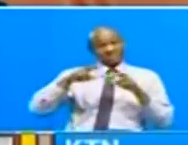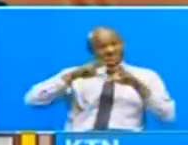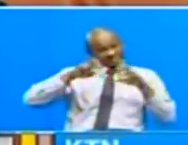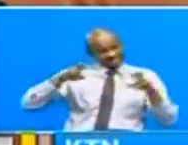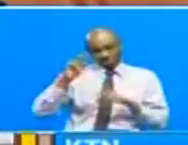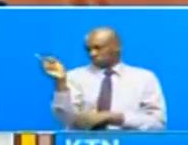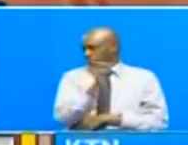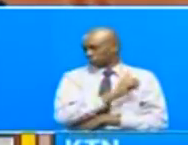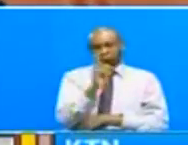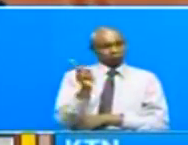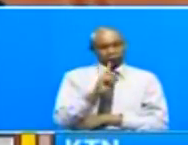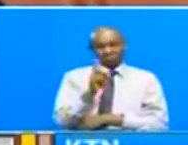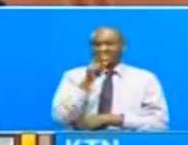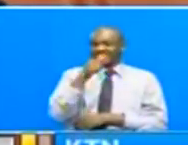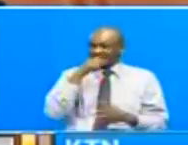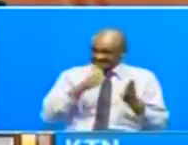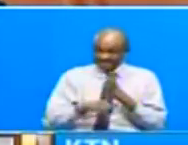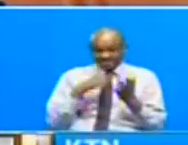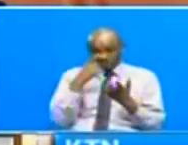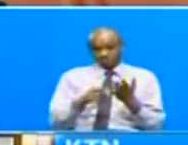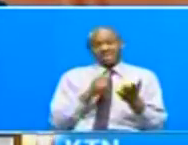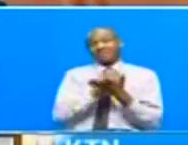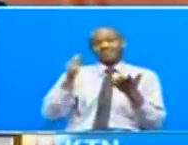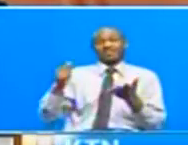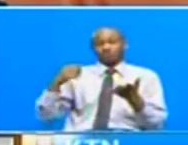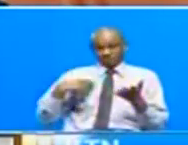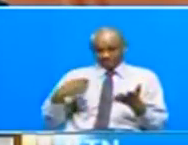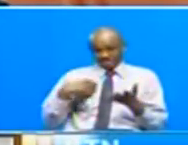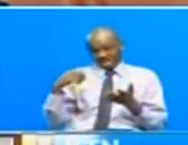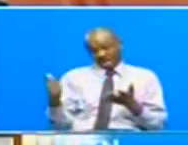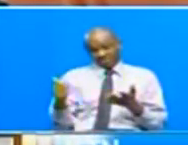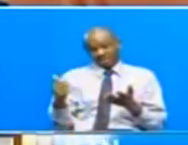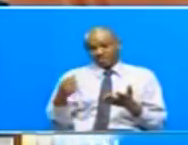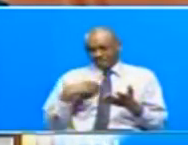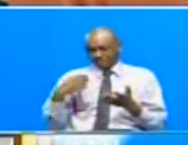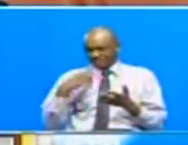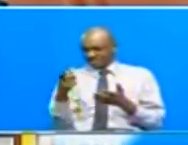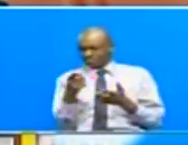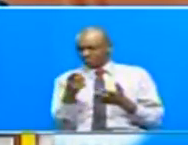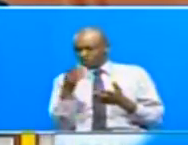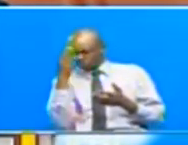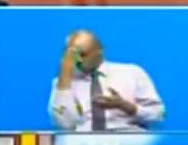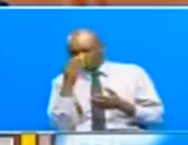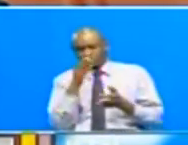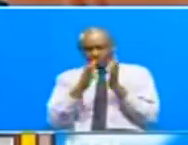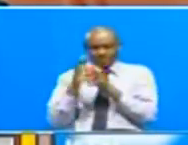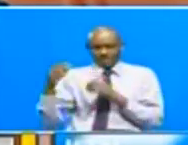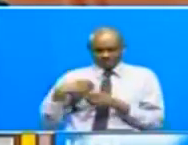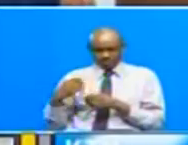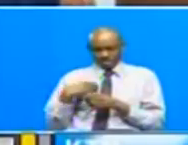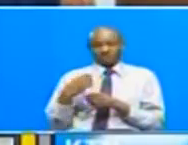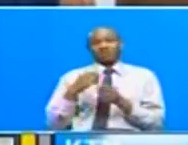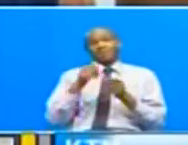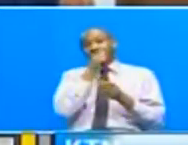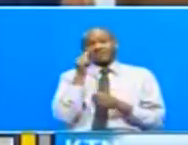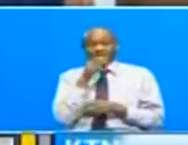about investigation. It just referred to some due diligence being carried out in preparation for the